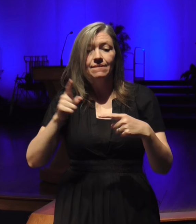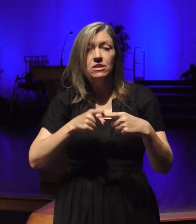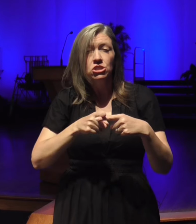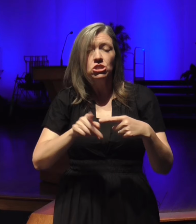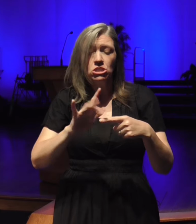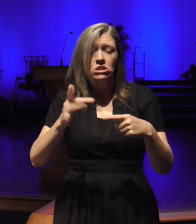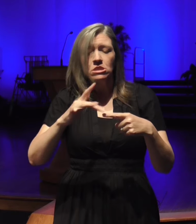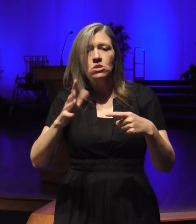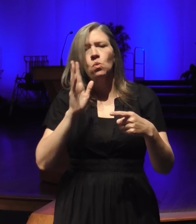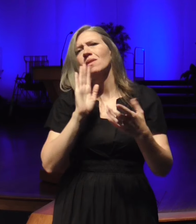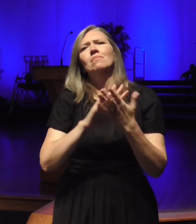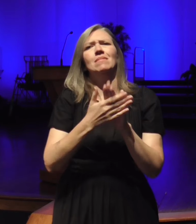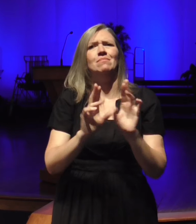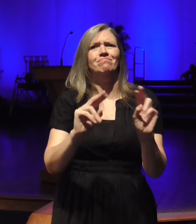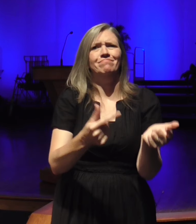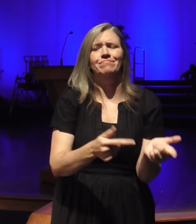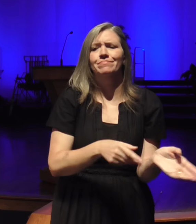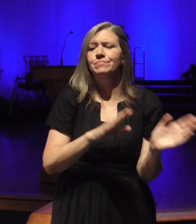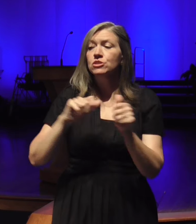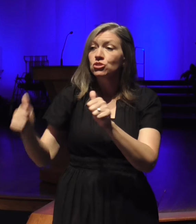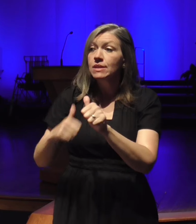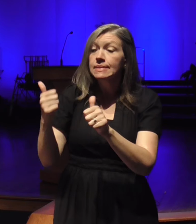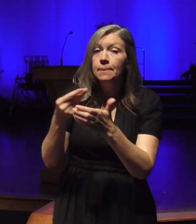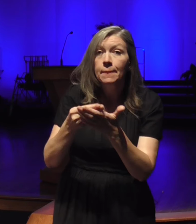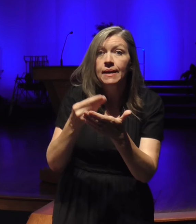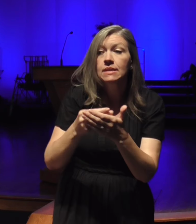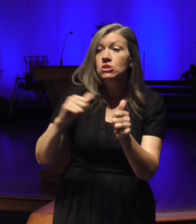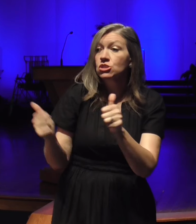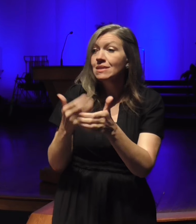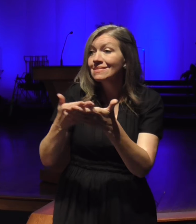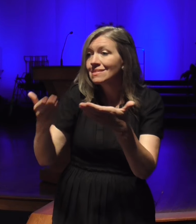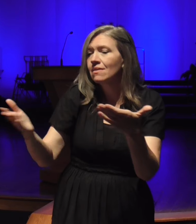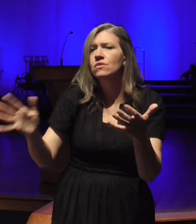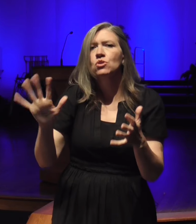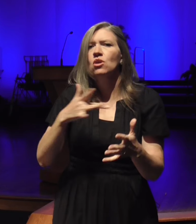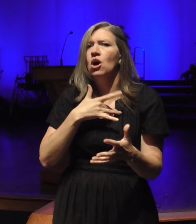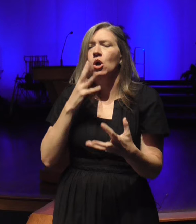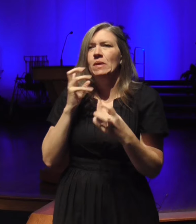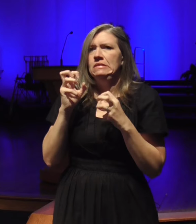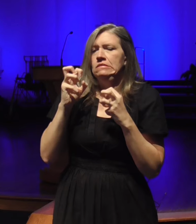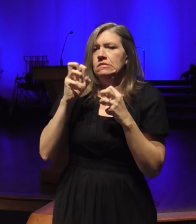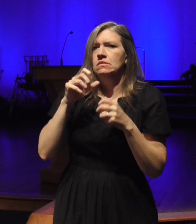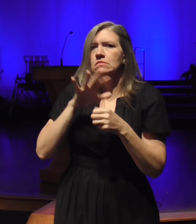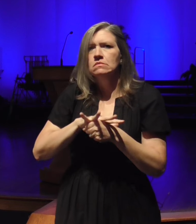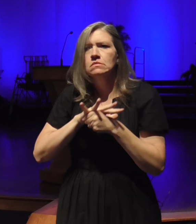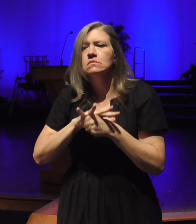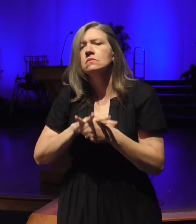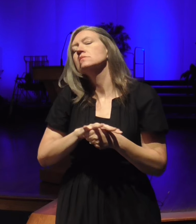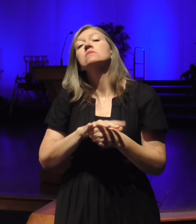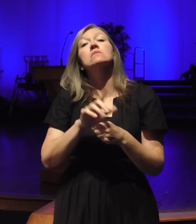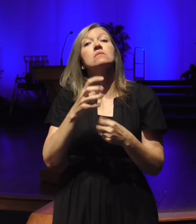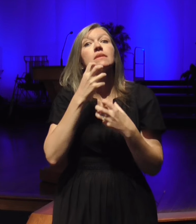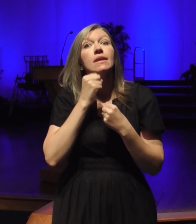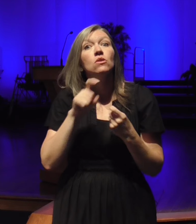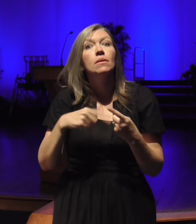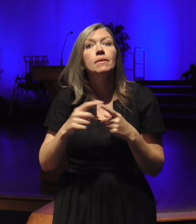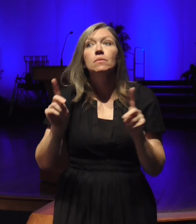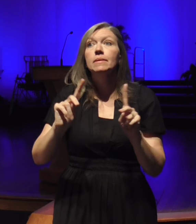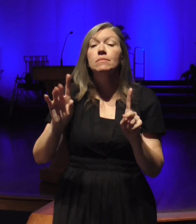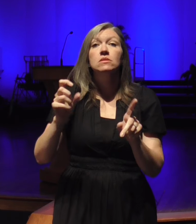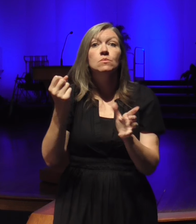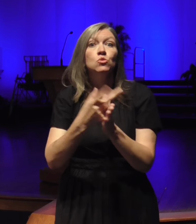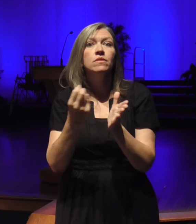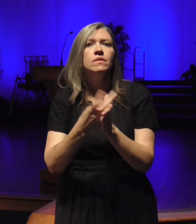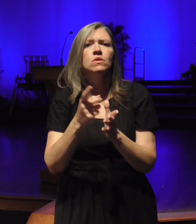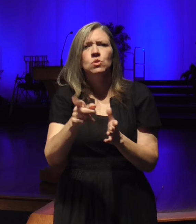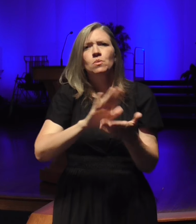Fill your bowl to the brim, and it will spill. Keep sharpening your knife, and it will blunt. Chase after money and security, and your